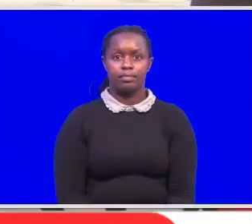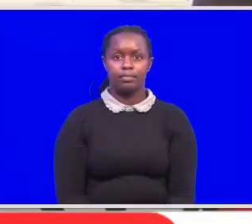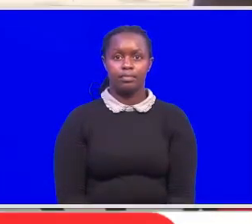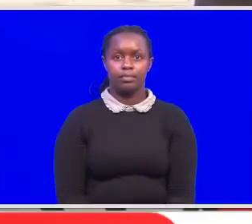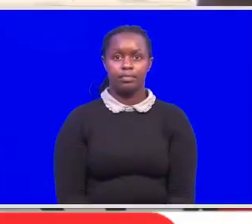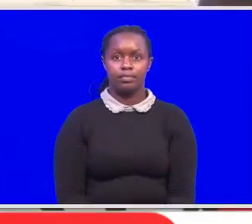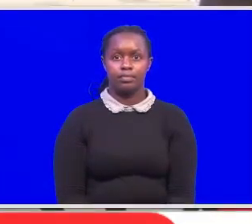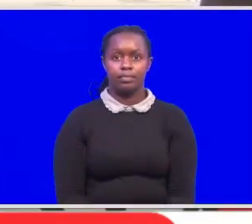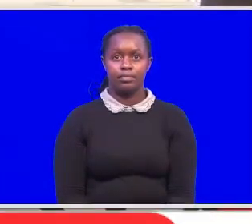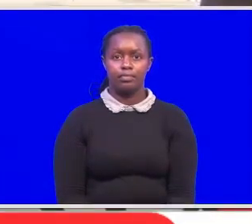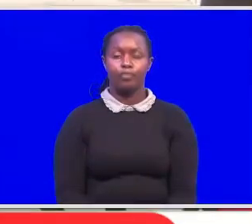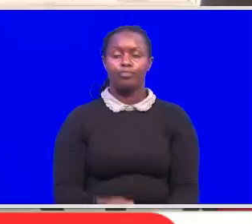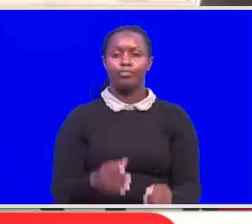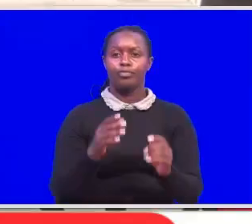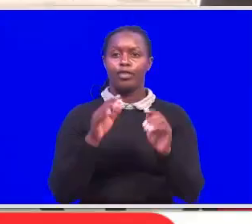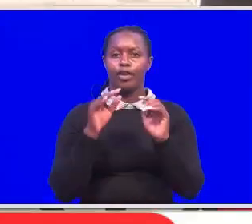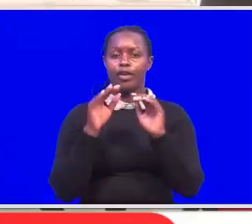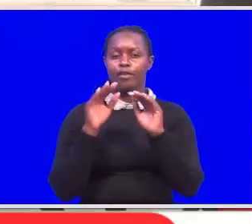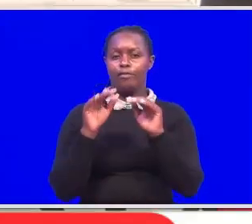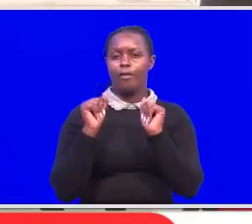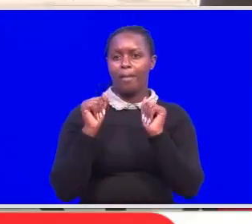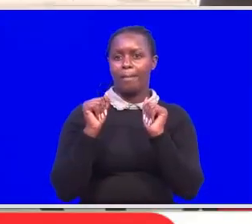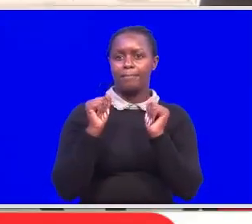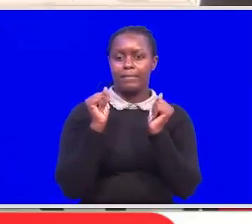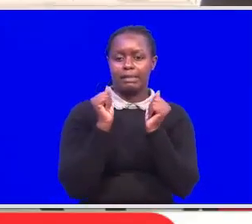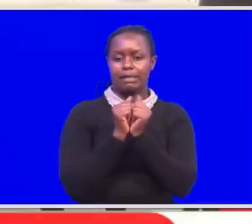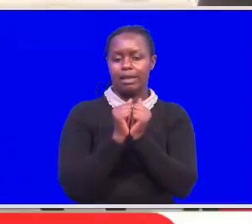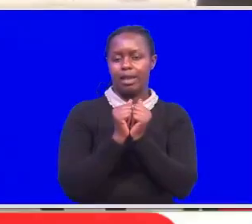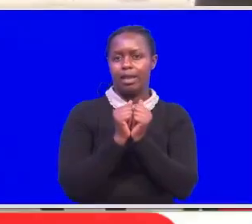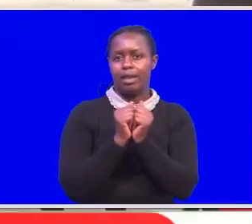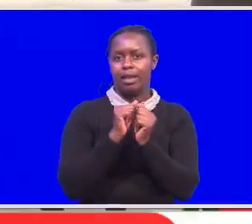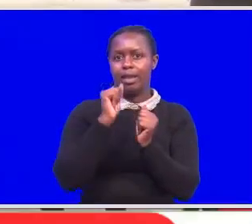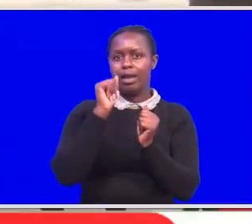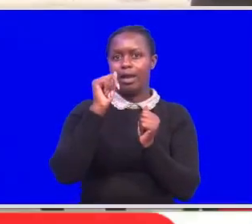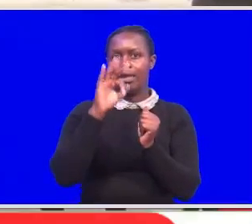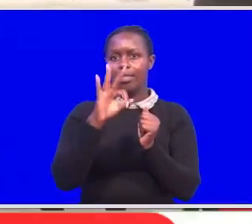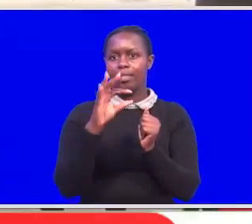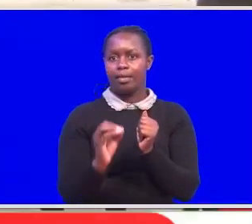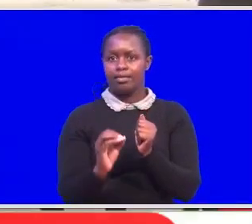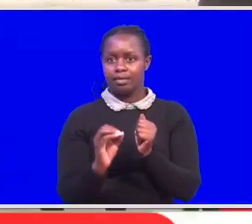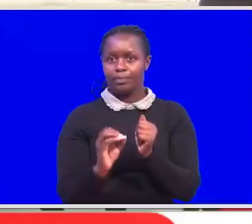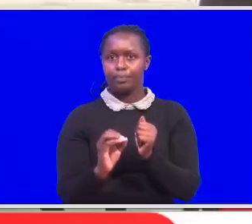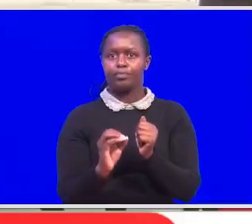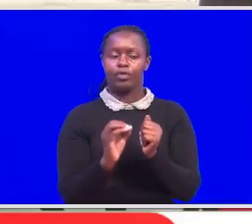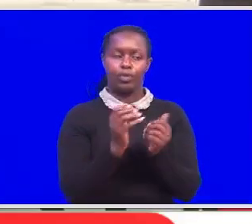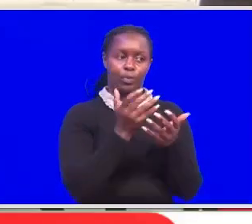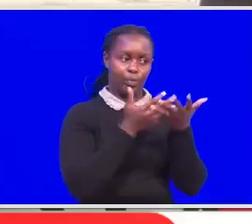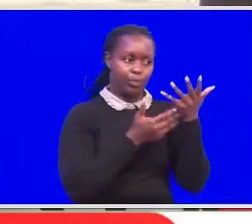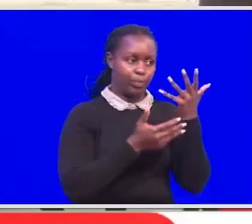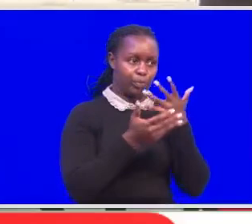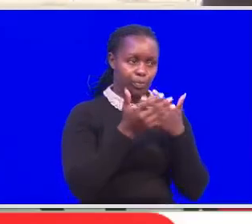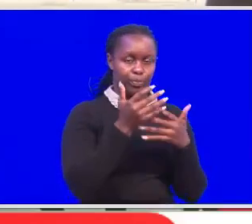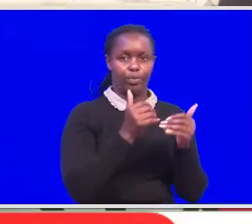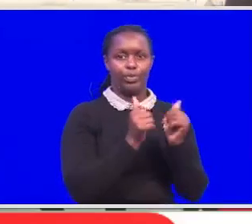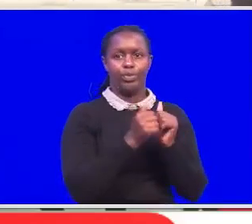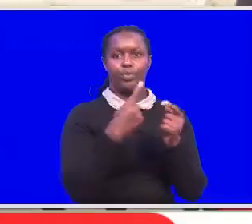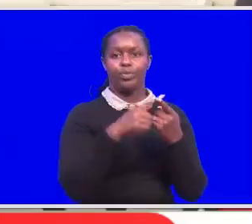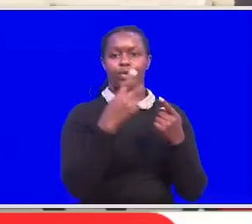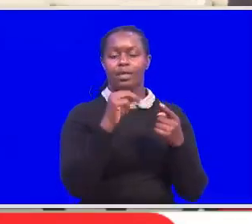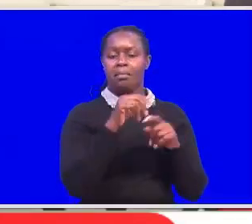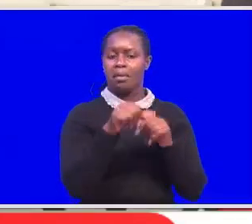Walikuwa natoka around kitu saa nne na nusu. Wakaenda Nairobi, tukaongea na wao mara mwisho ilikuwa saa